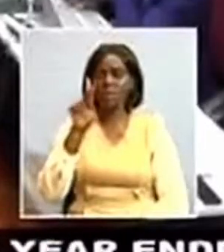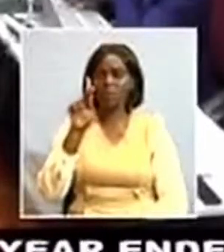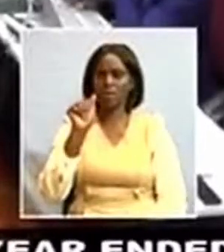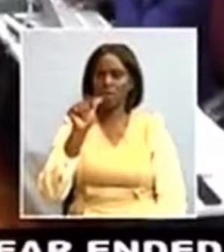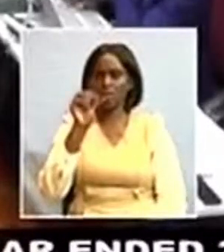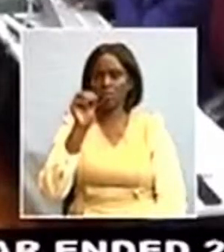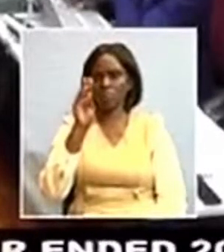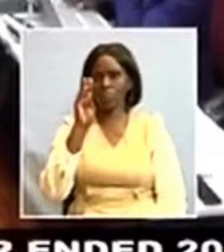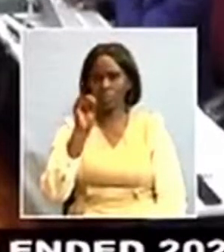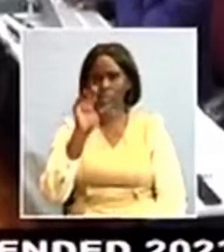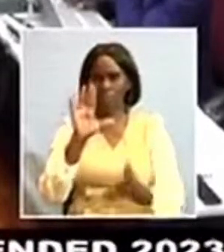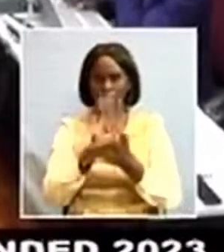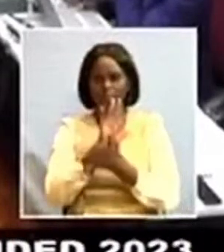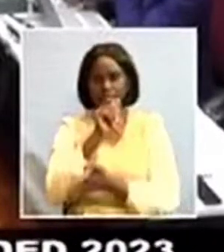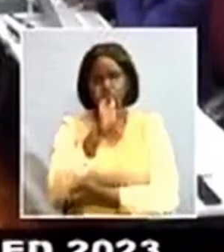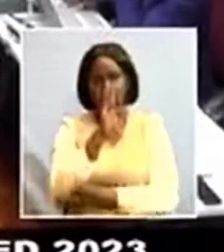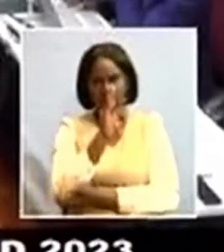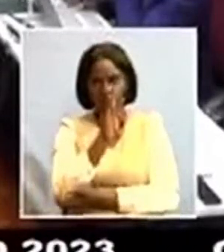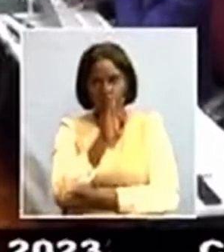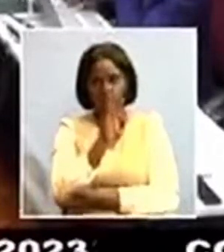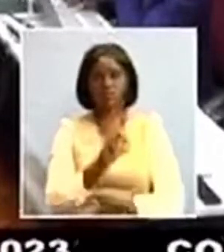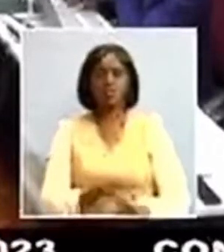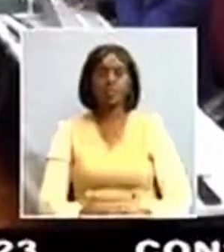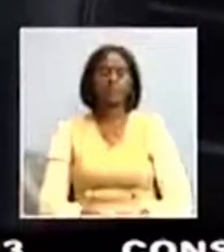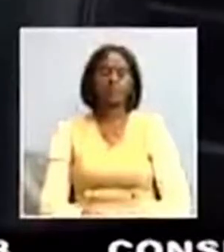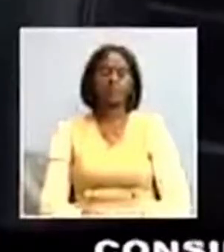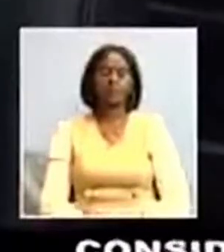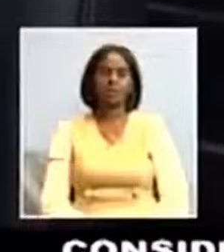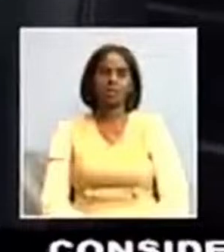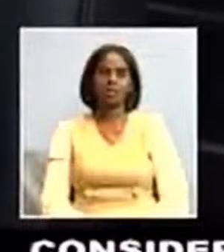Page 17. Page 17.